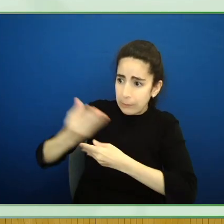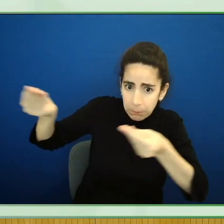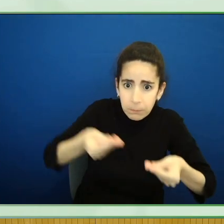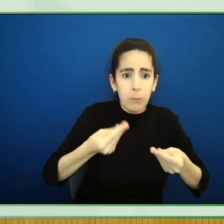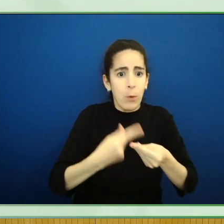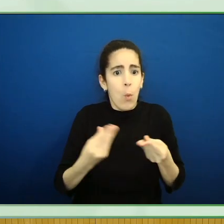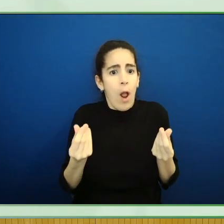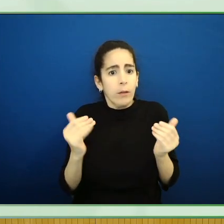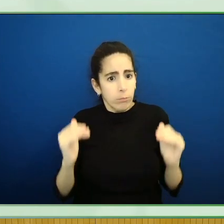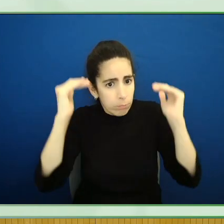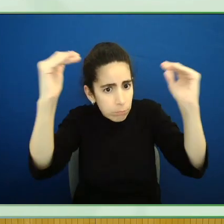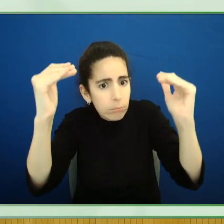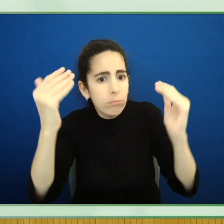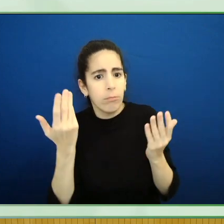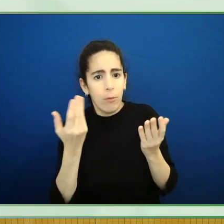provision.